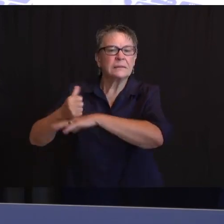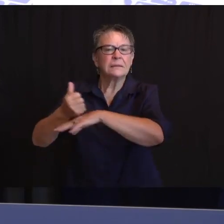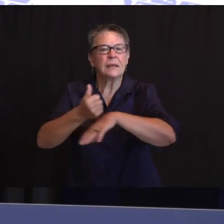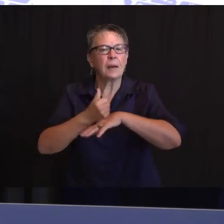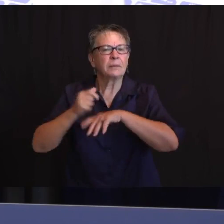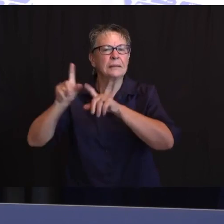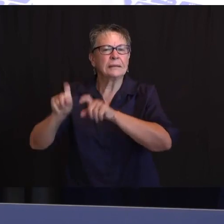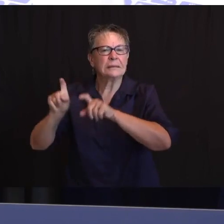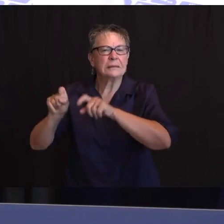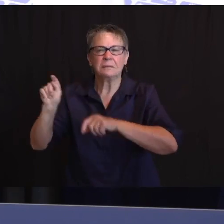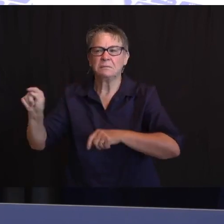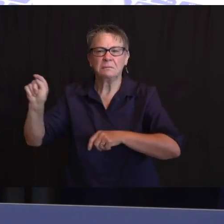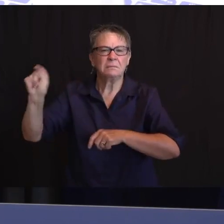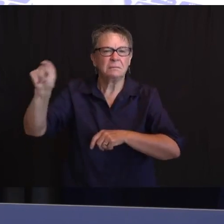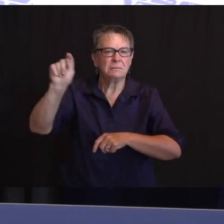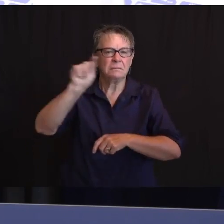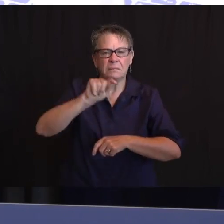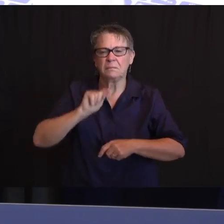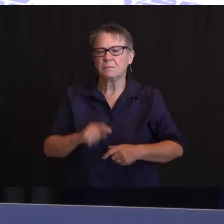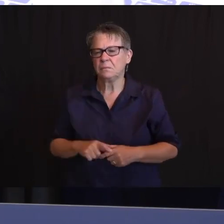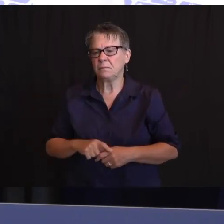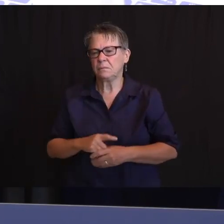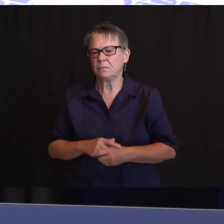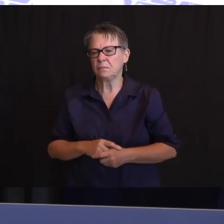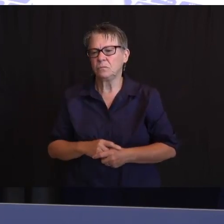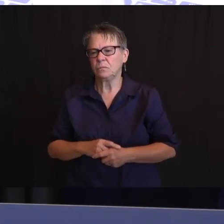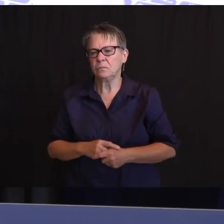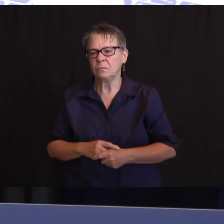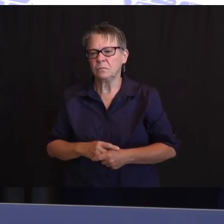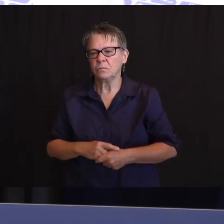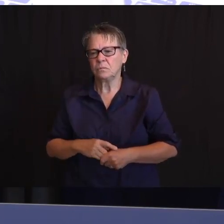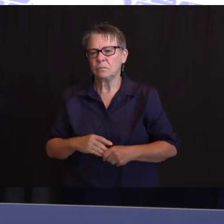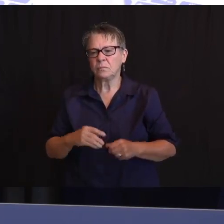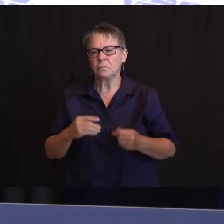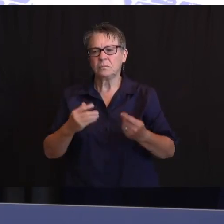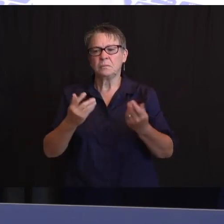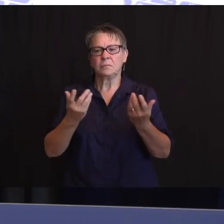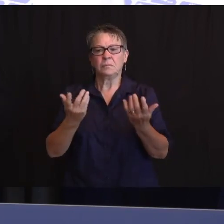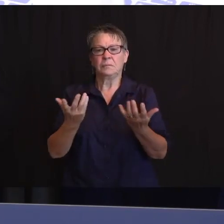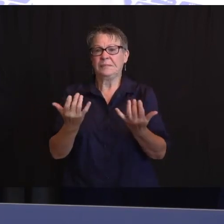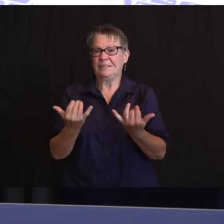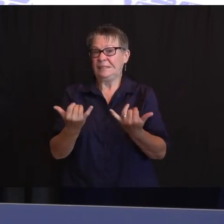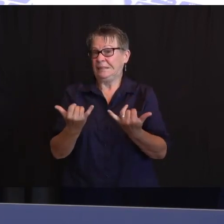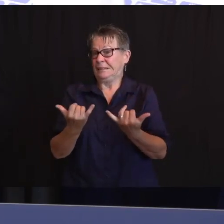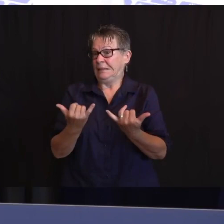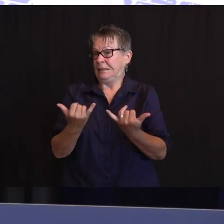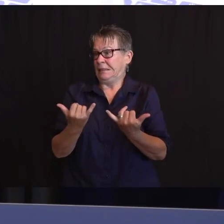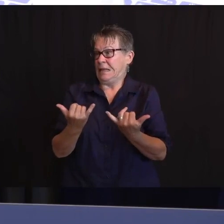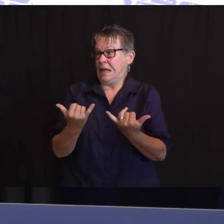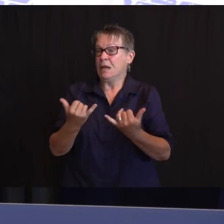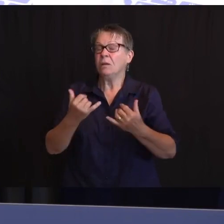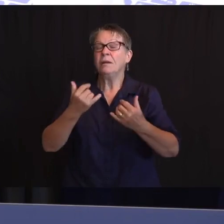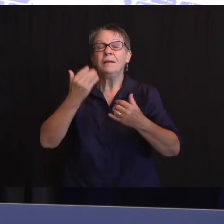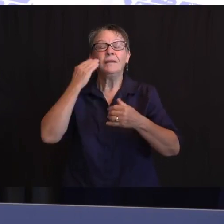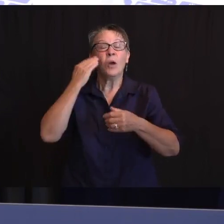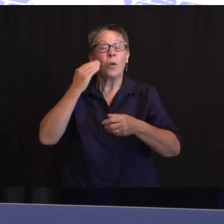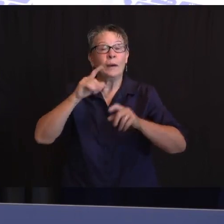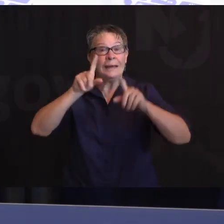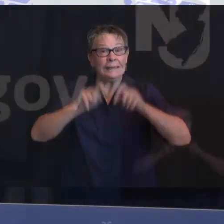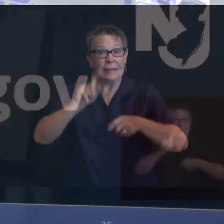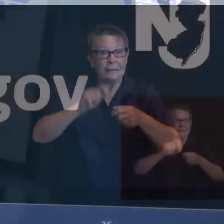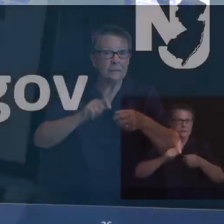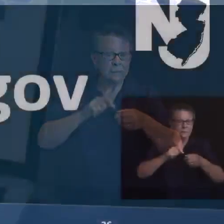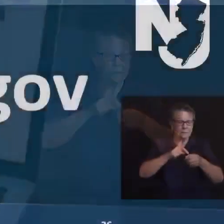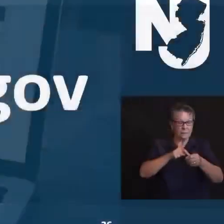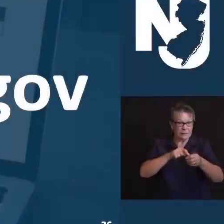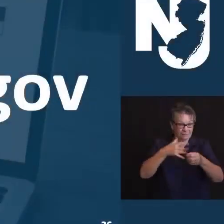significantly, with most laboratories reporting results in less than 3 days.